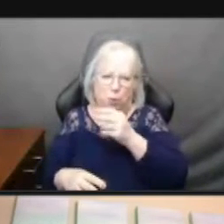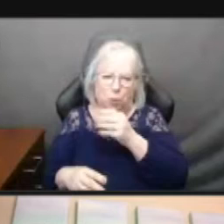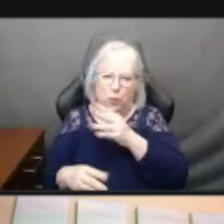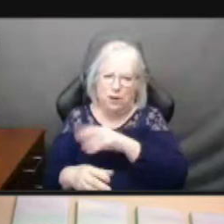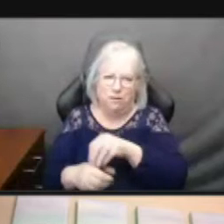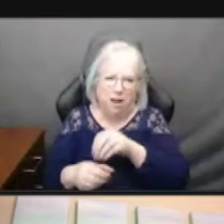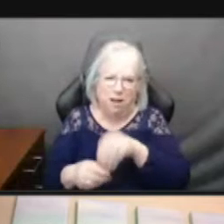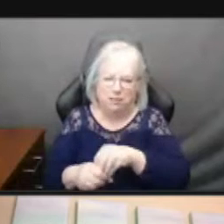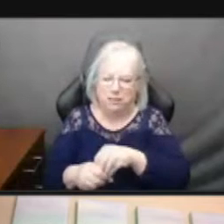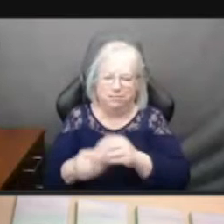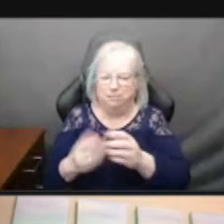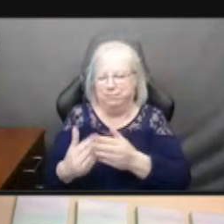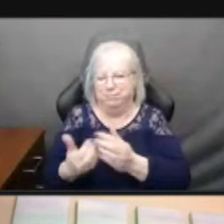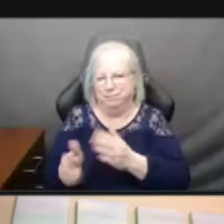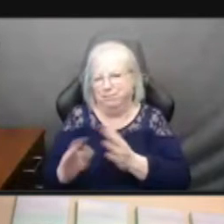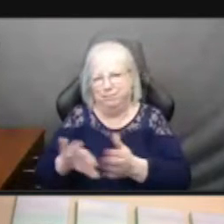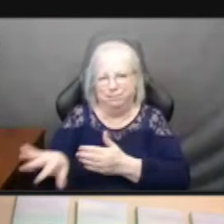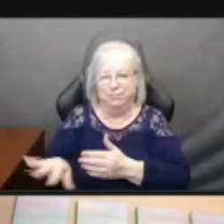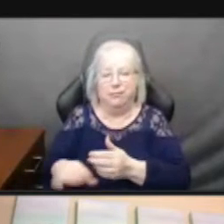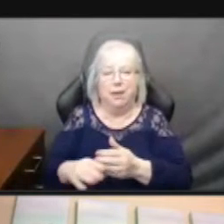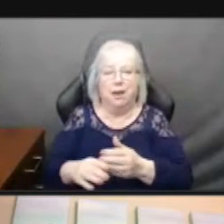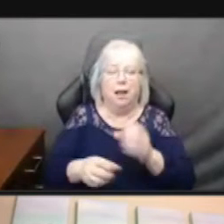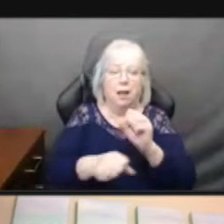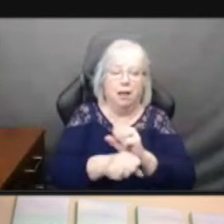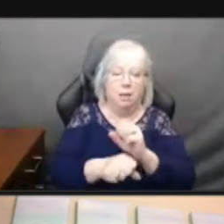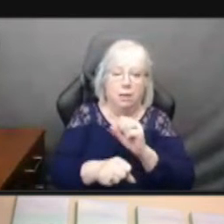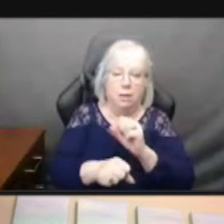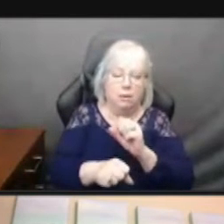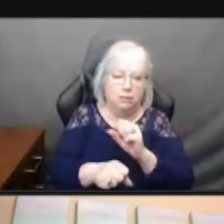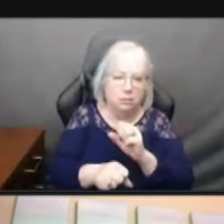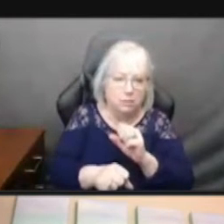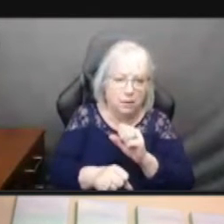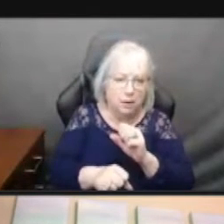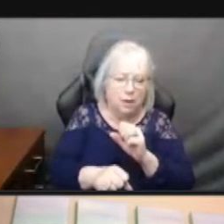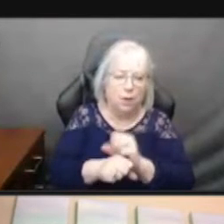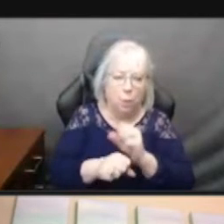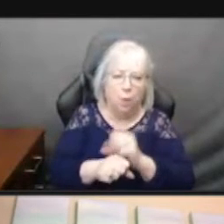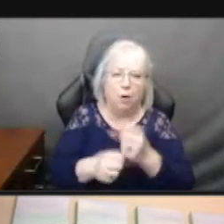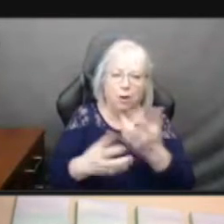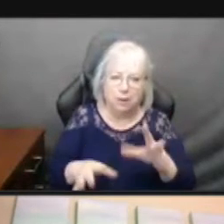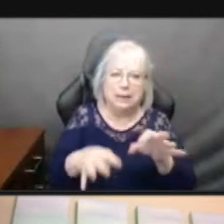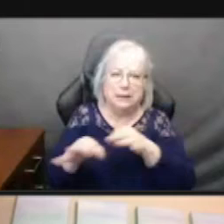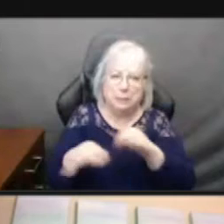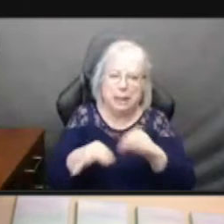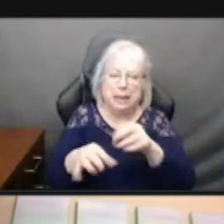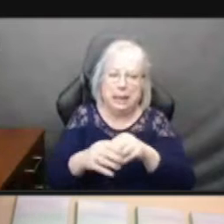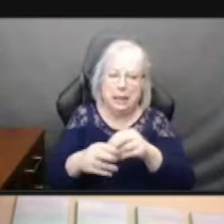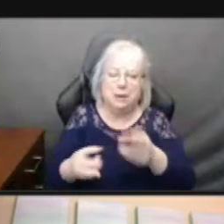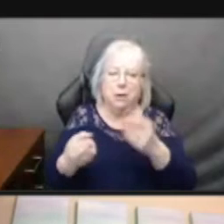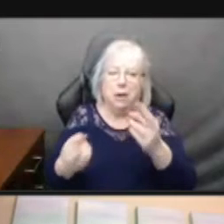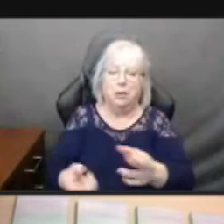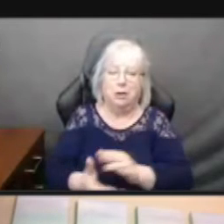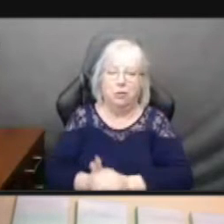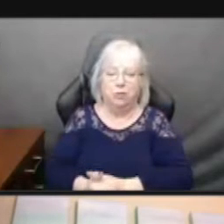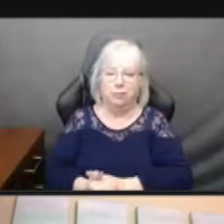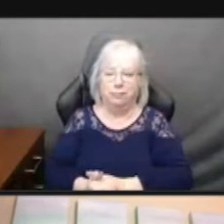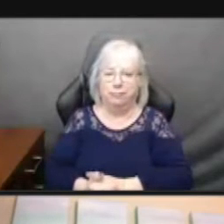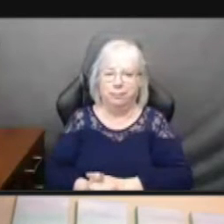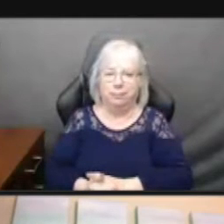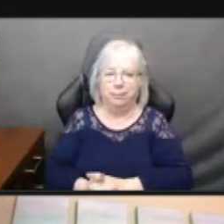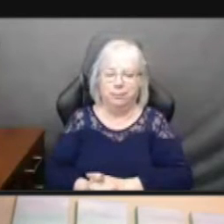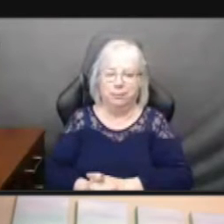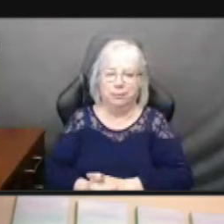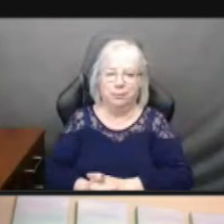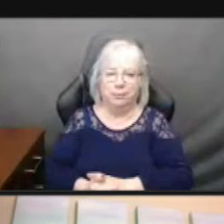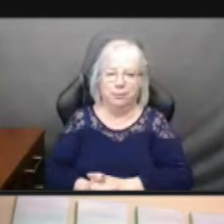it's irrespective of the makeup. The work and their mission is laid out in the resolution. What we want them to do. Now, we can